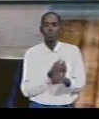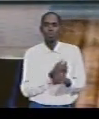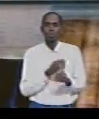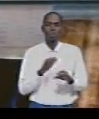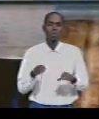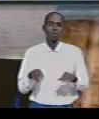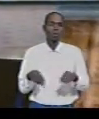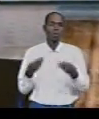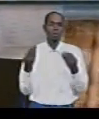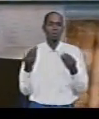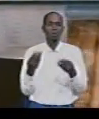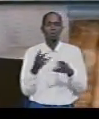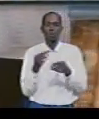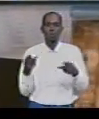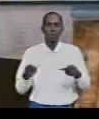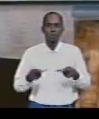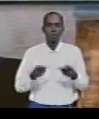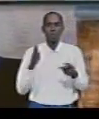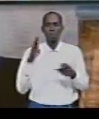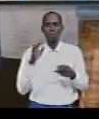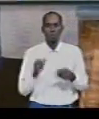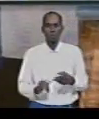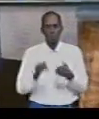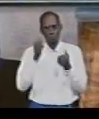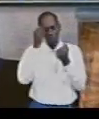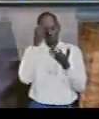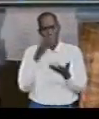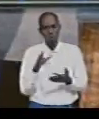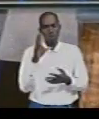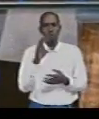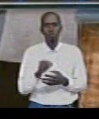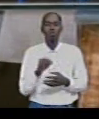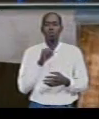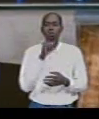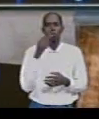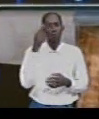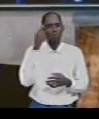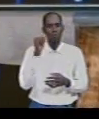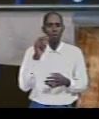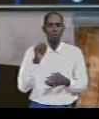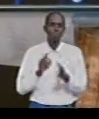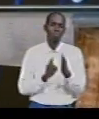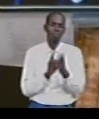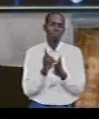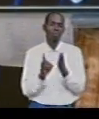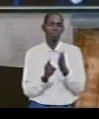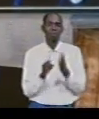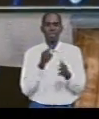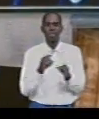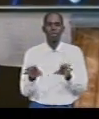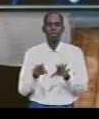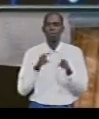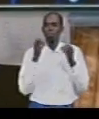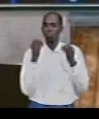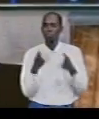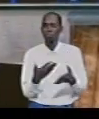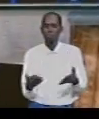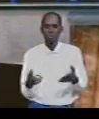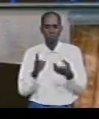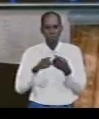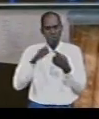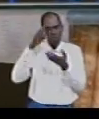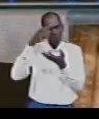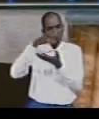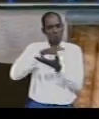subjection, no, not for an hour. They did a lot of things to confuse